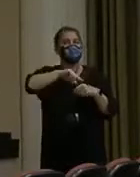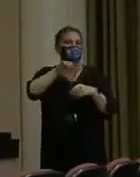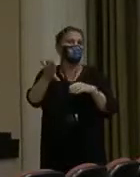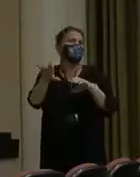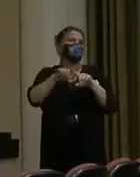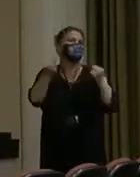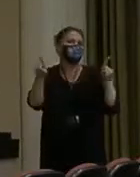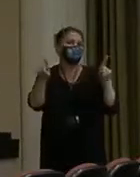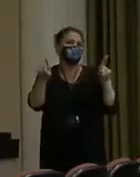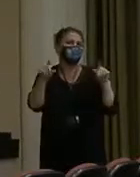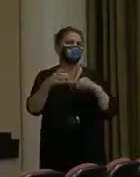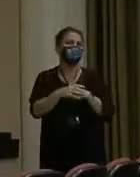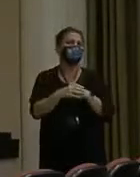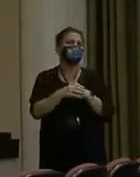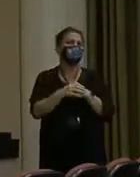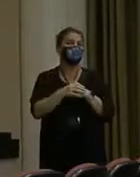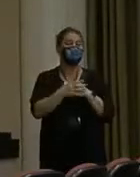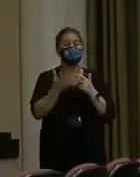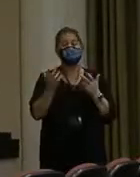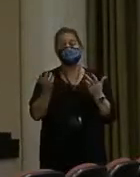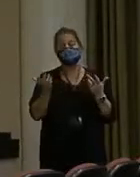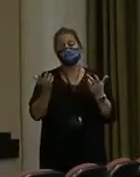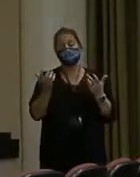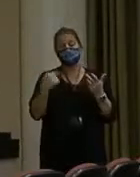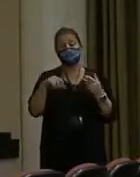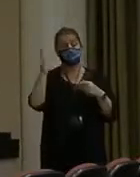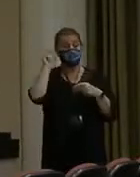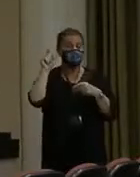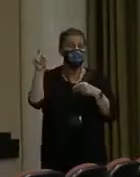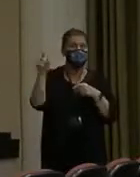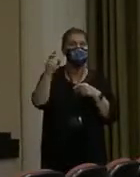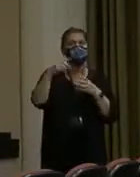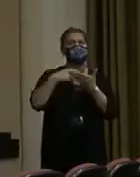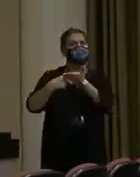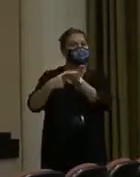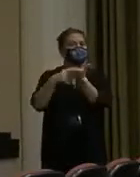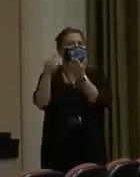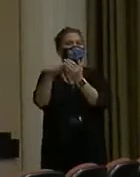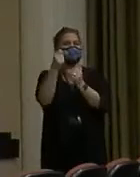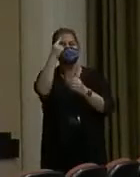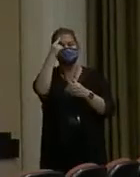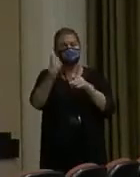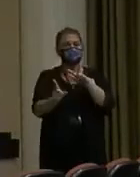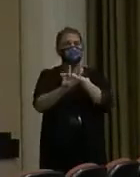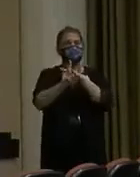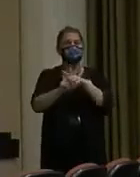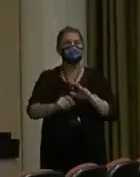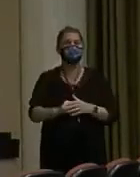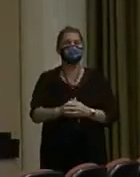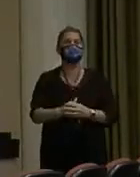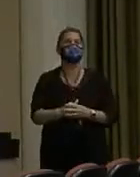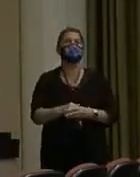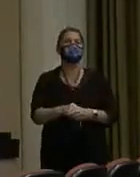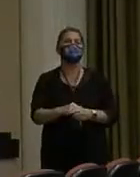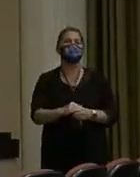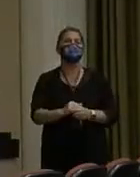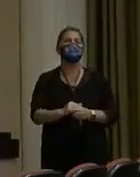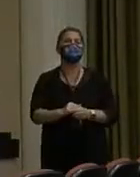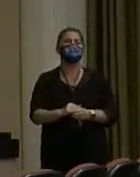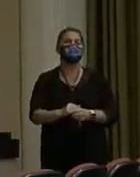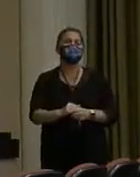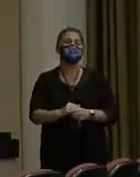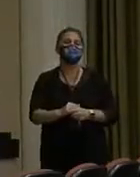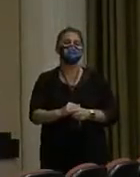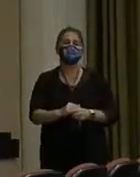do differently? And as you've heard this talk, what other things are you going to walk away from this